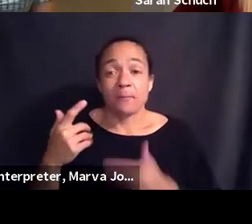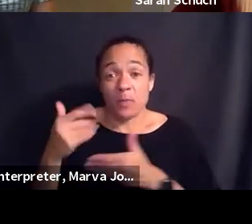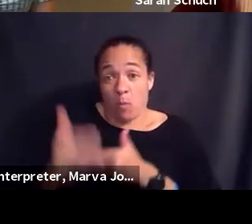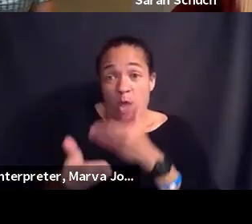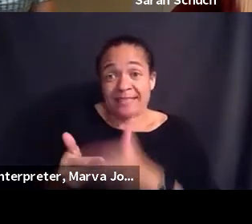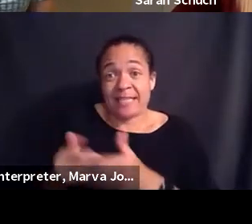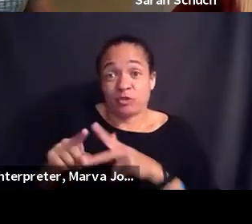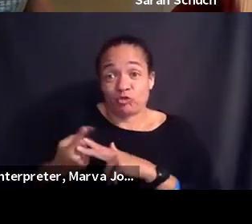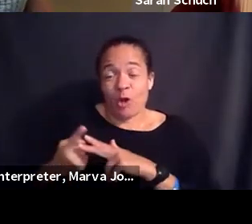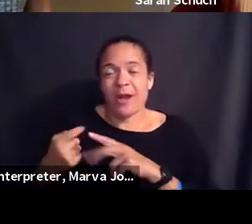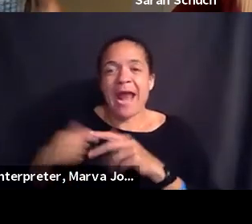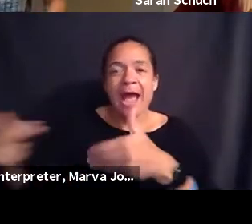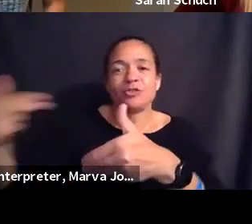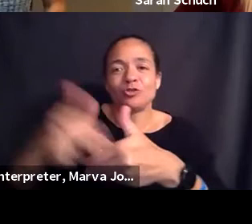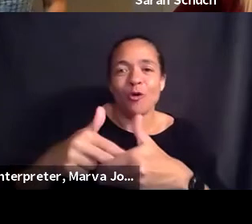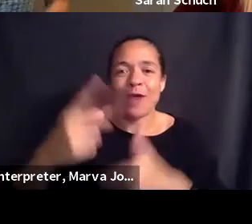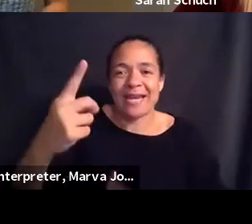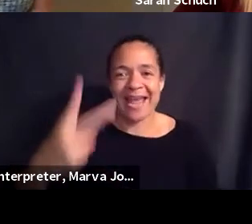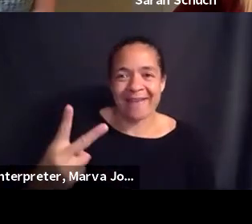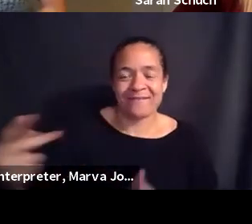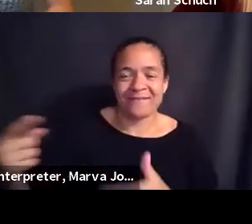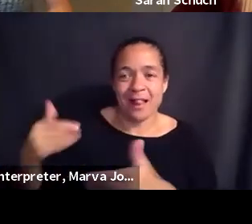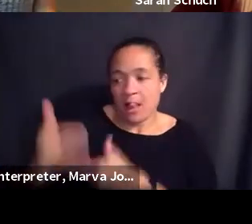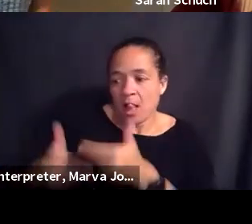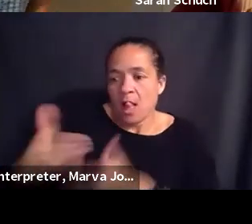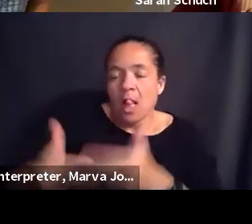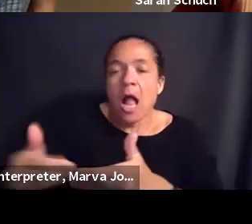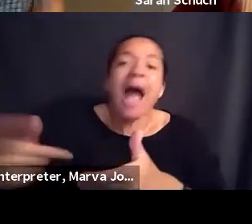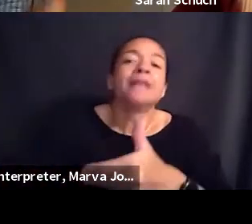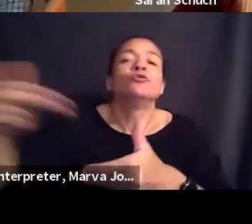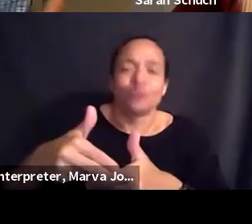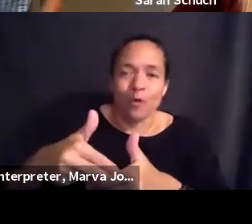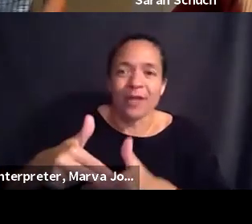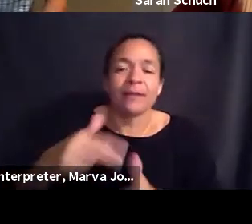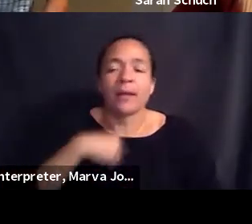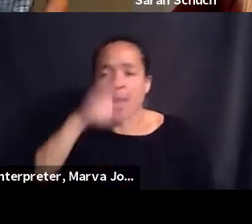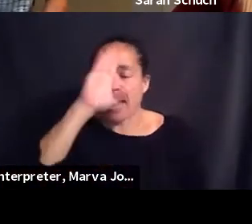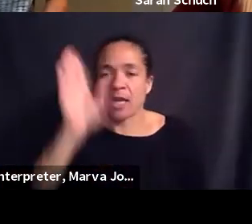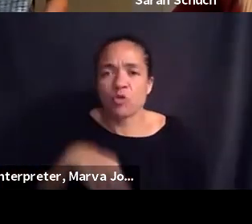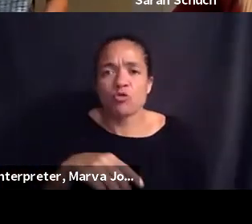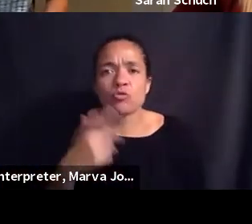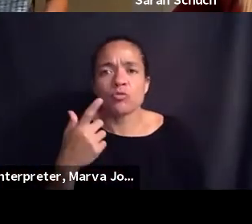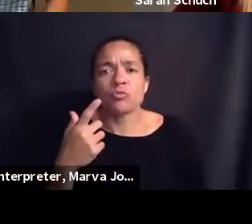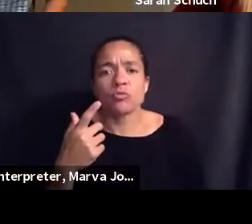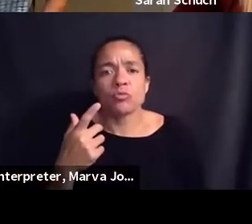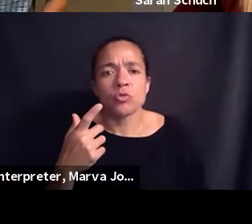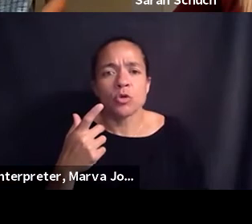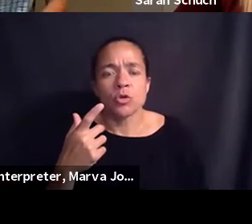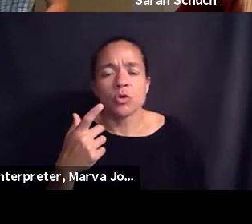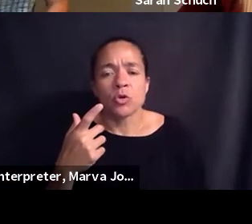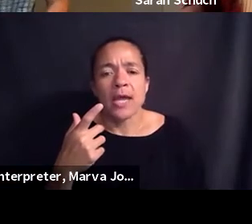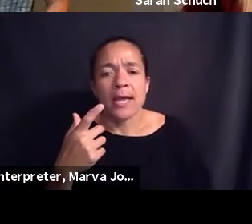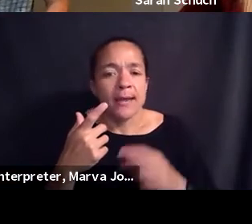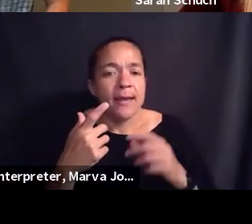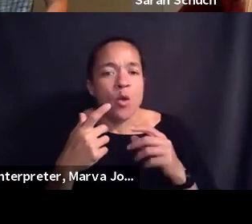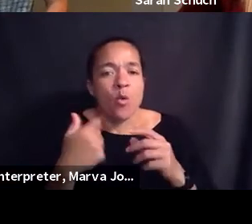process. So, but I do know a big part of it was seeing how everyone else was talking about Flint. You know,